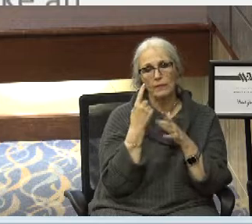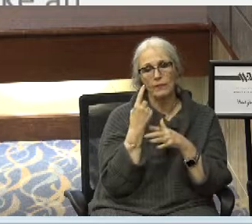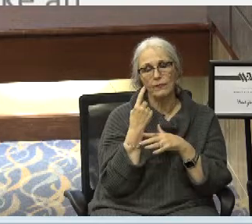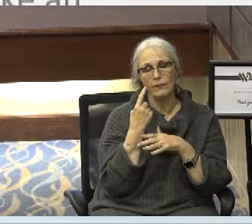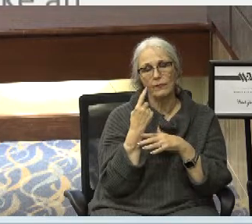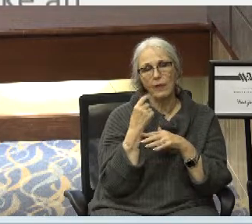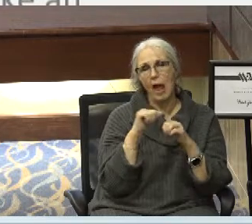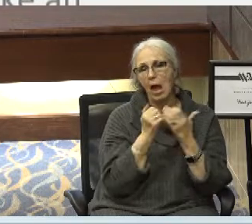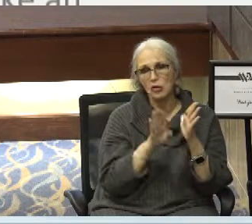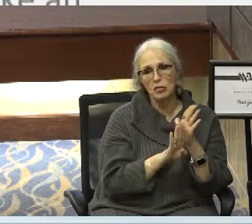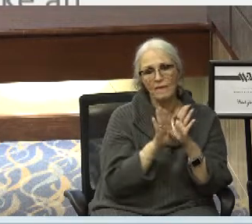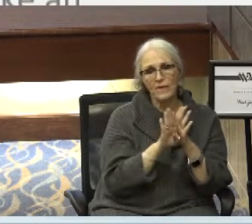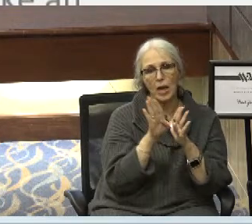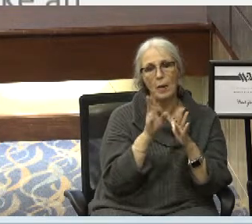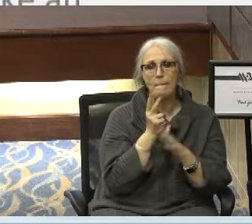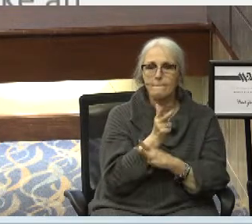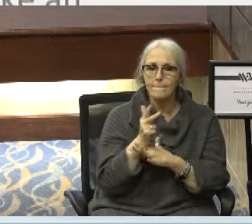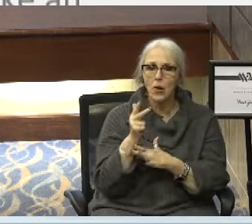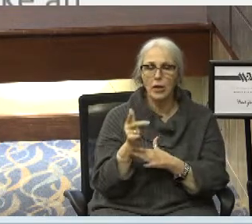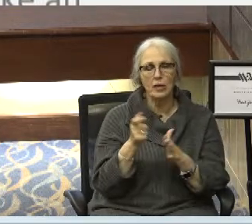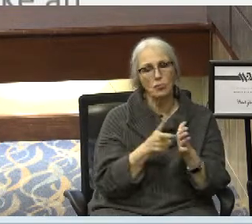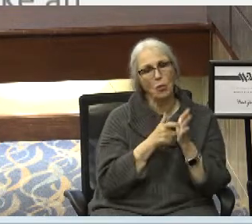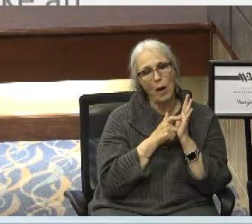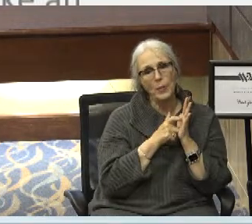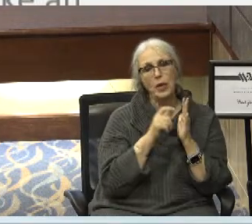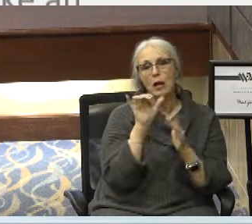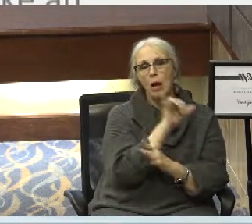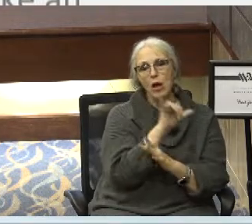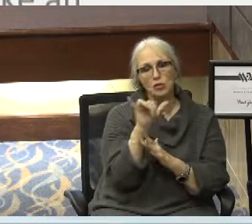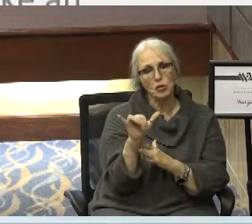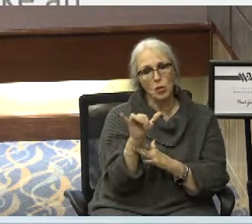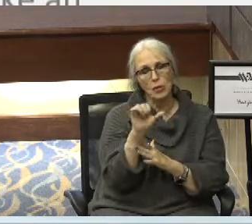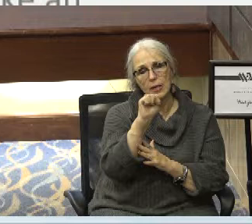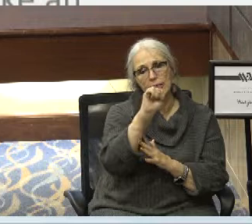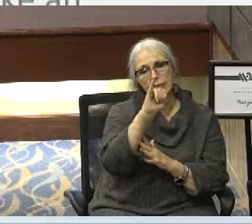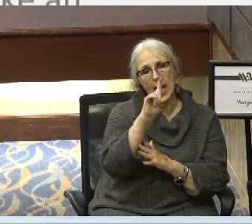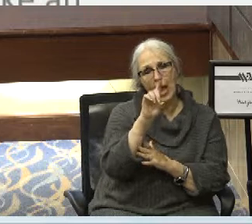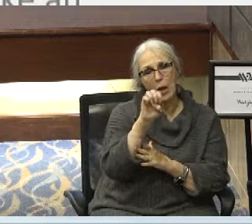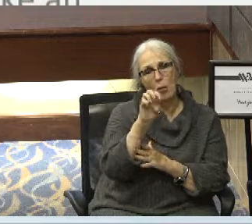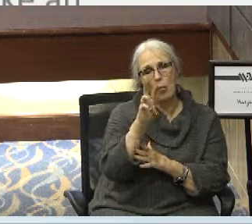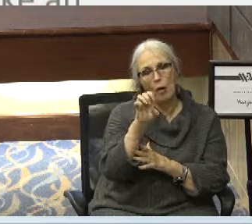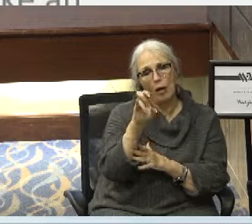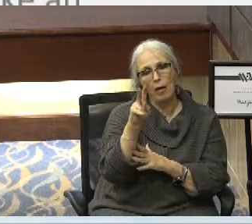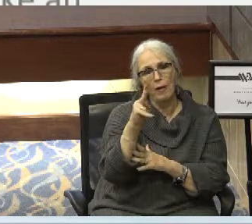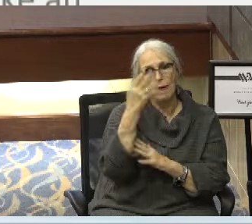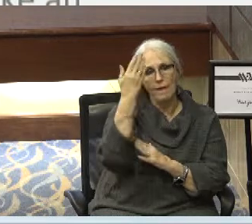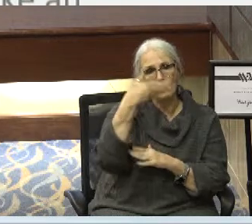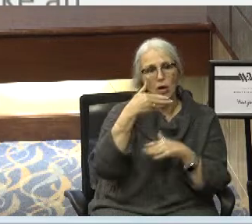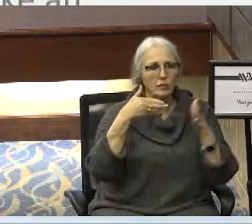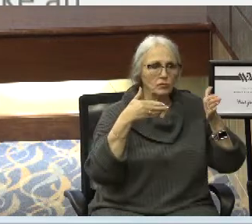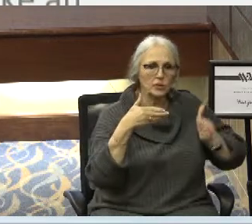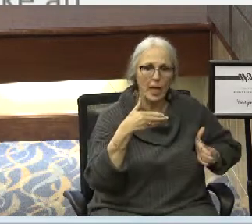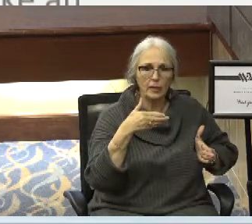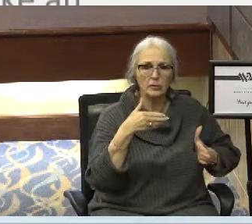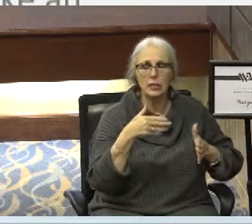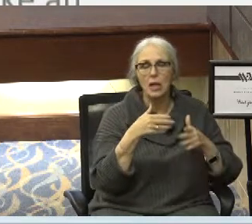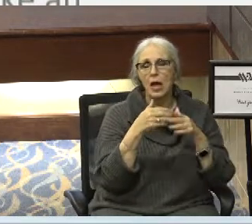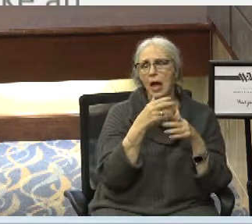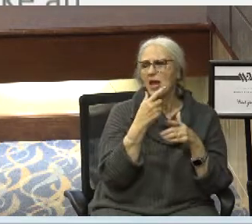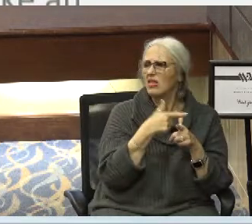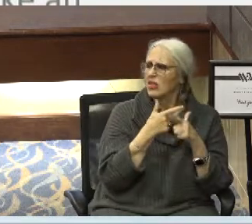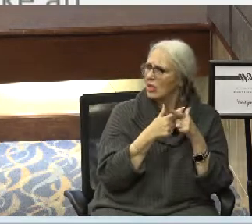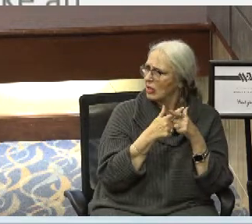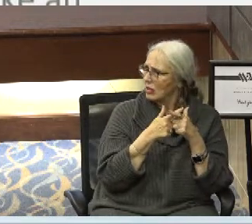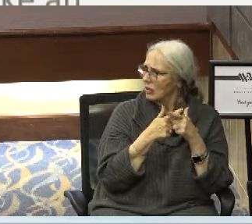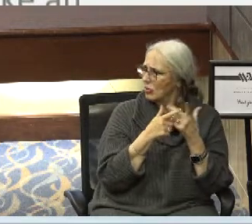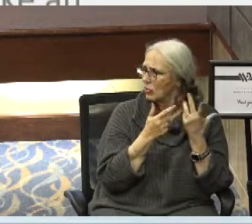is developed and parking requirements, and also sidewalk requirements on both frontages. And then we also have